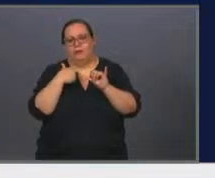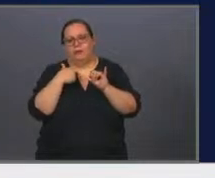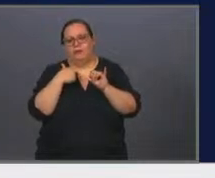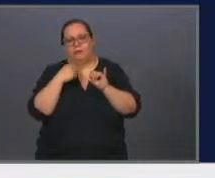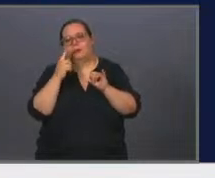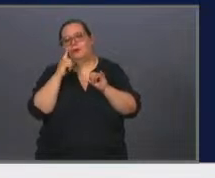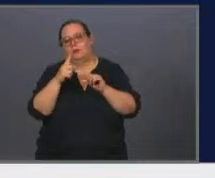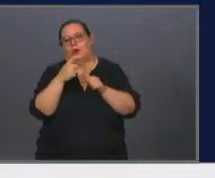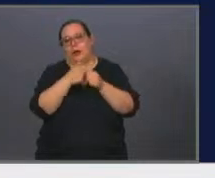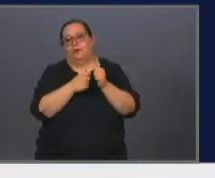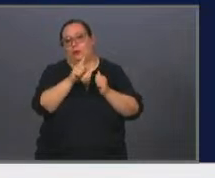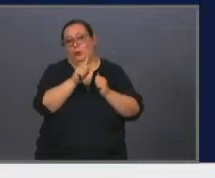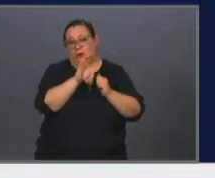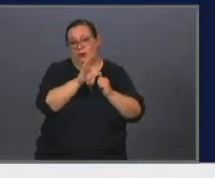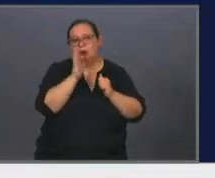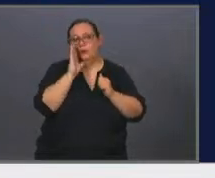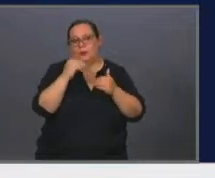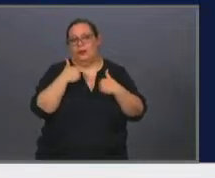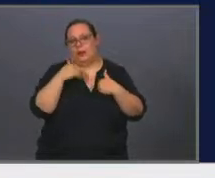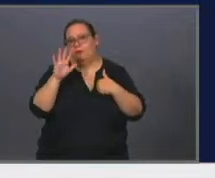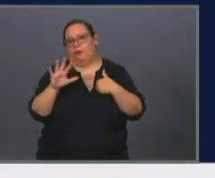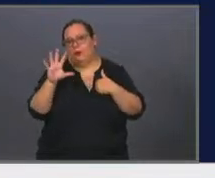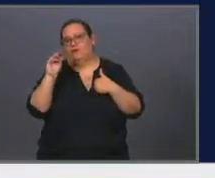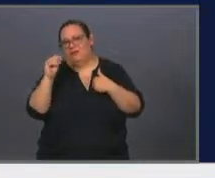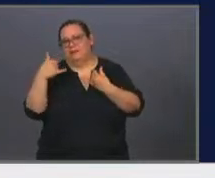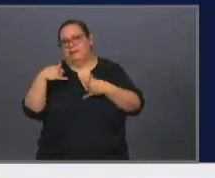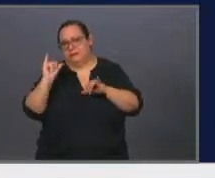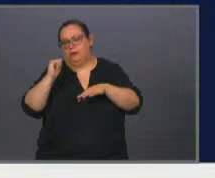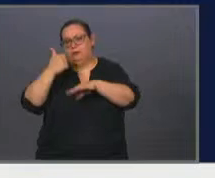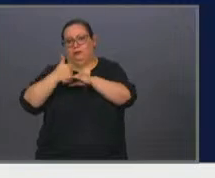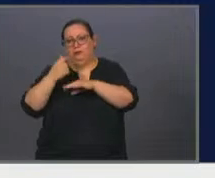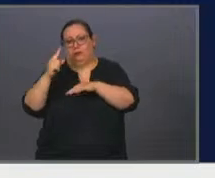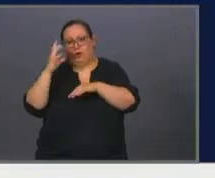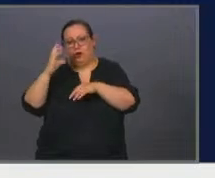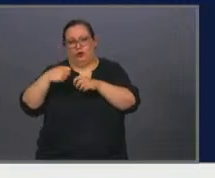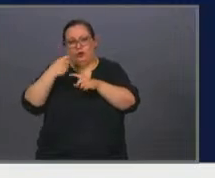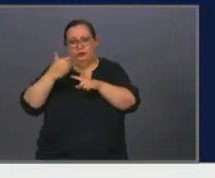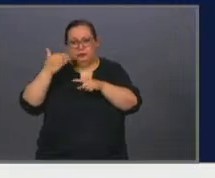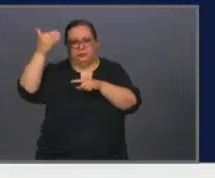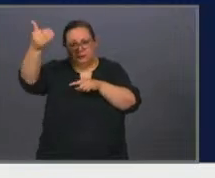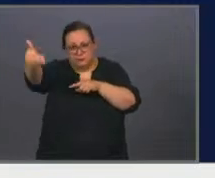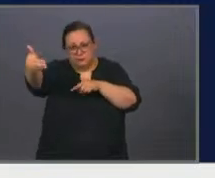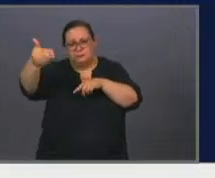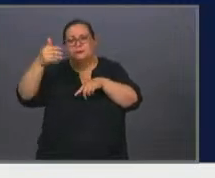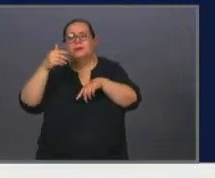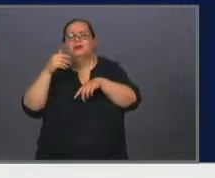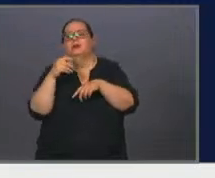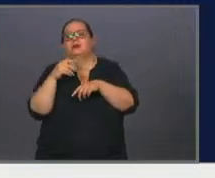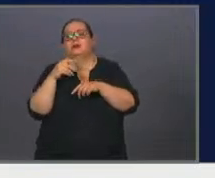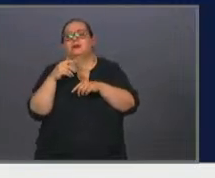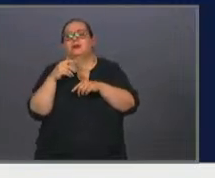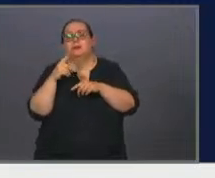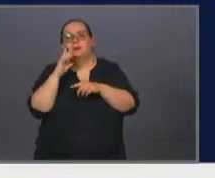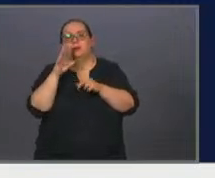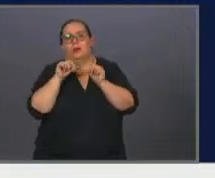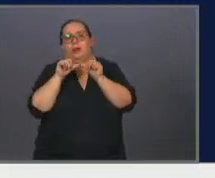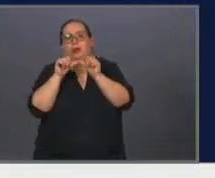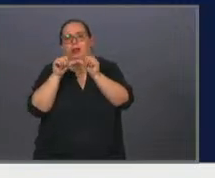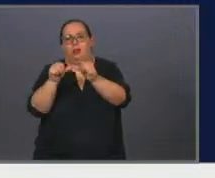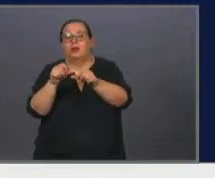every 100, we'll have about 50 still around in a century. And so we do have to